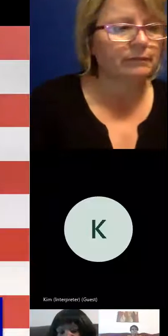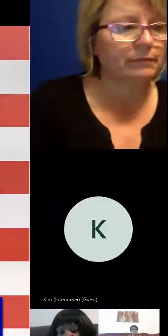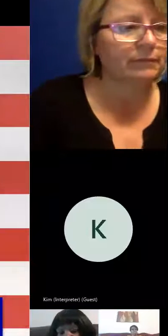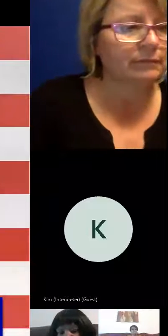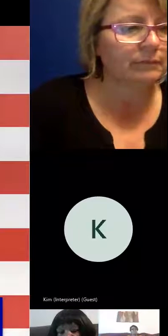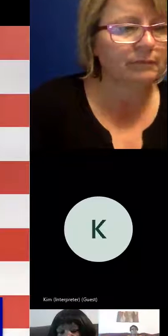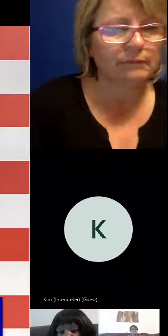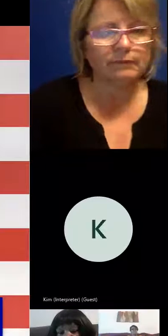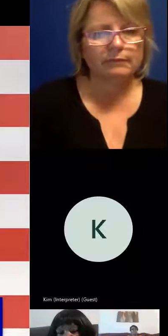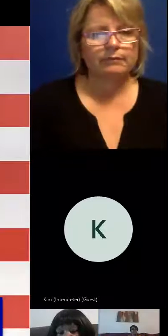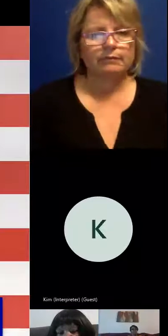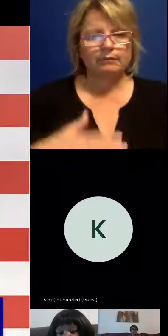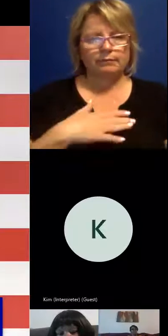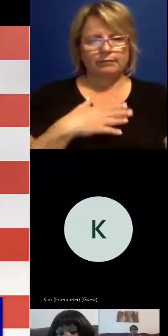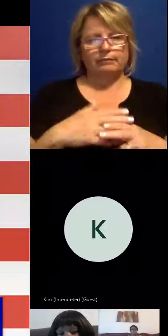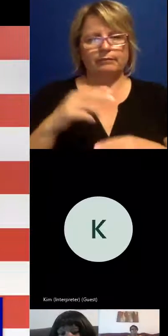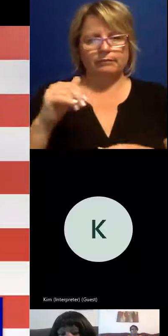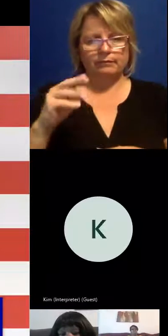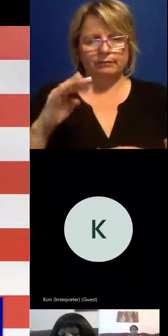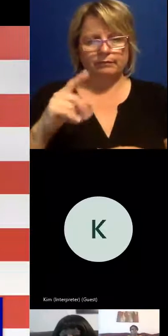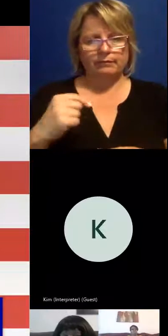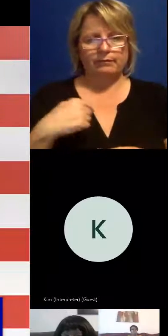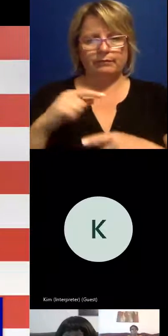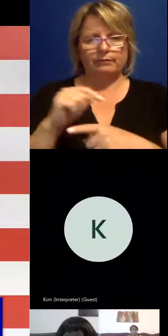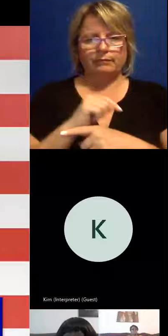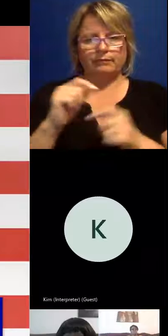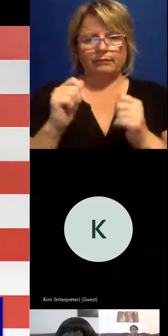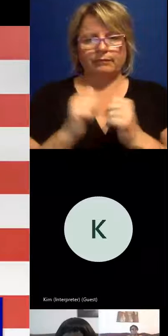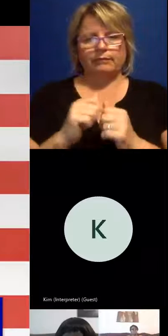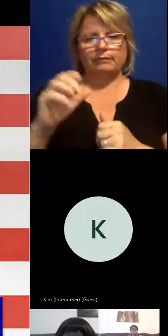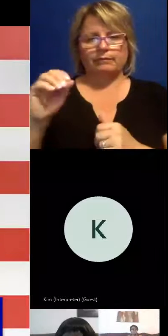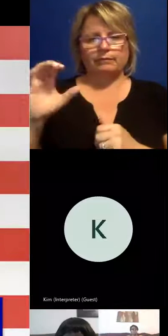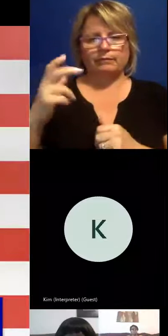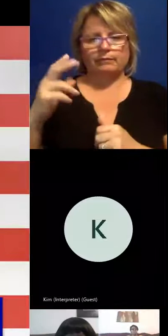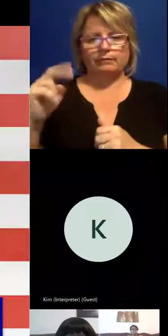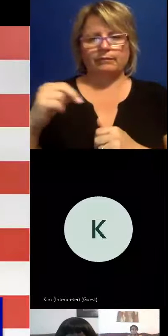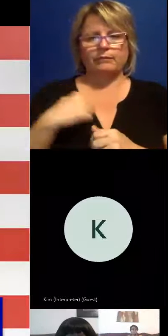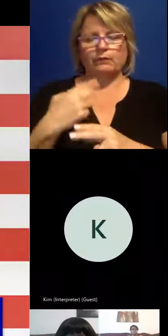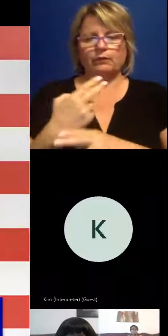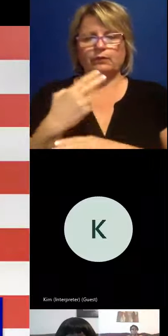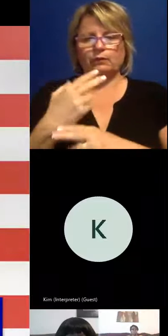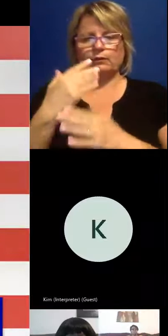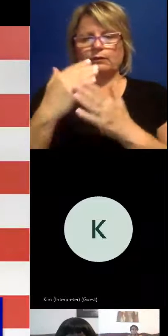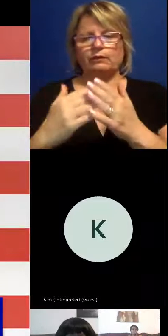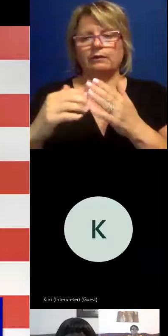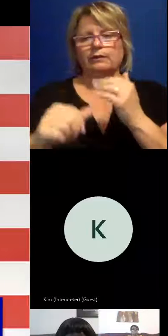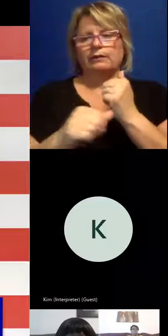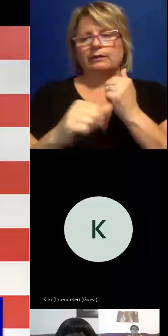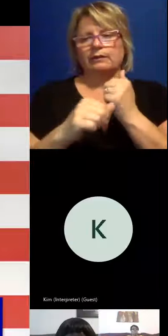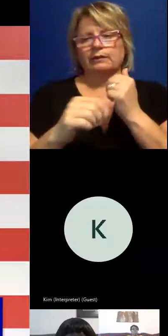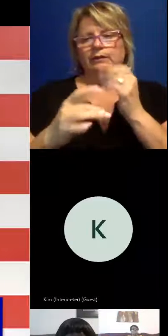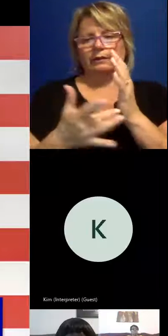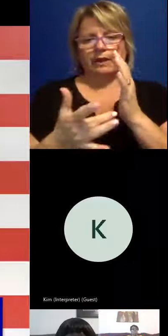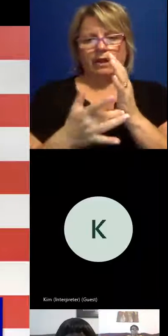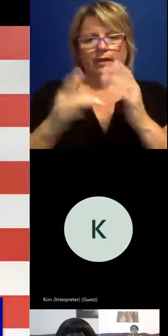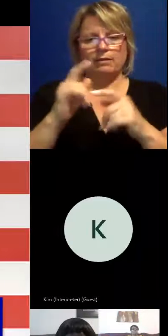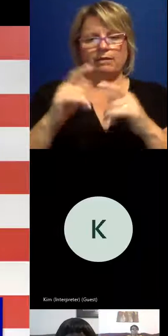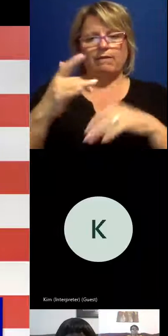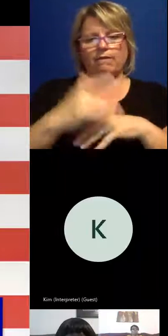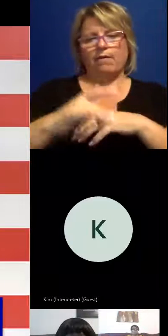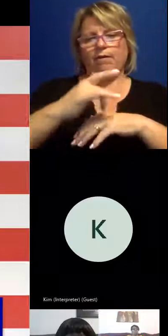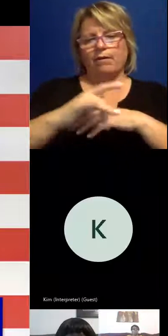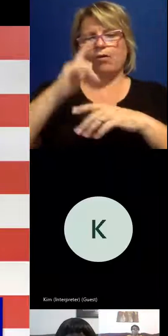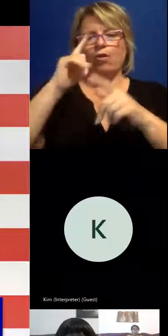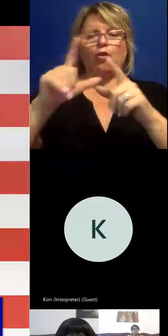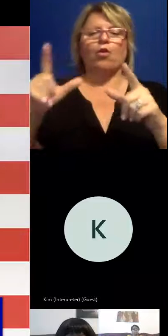My name is Ahmed. I'm a trainer with OCHN, and I use a piece of assistive technology that's available